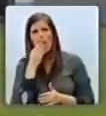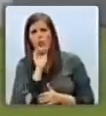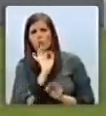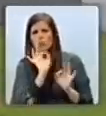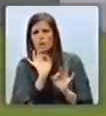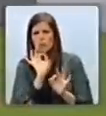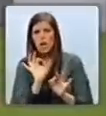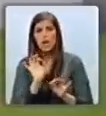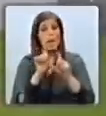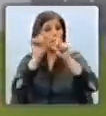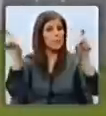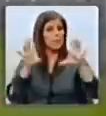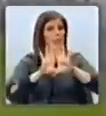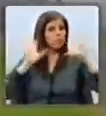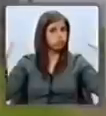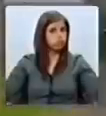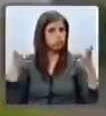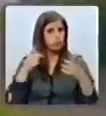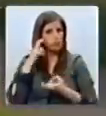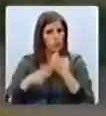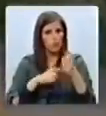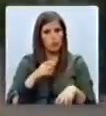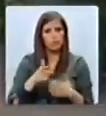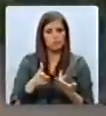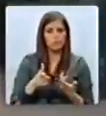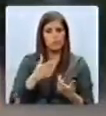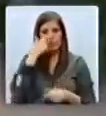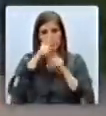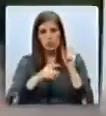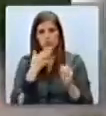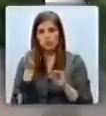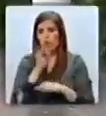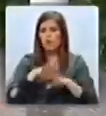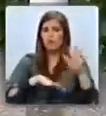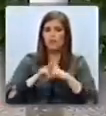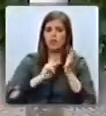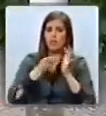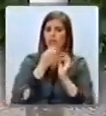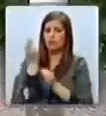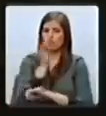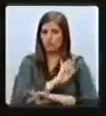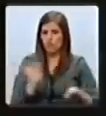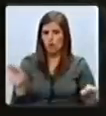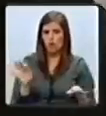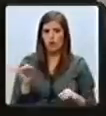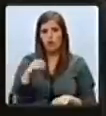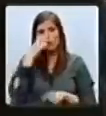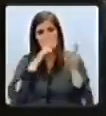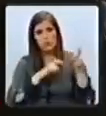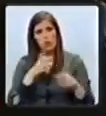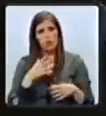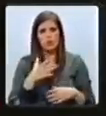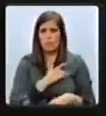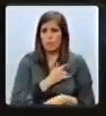as multinacionais procuram. People with a very deep technical background, people that have